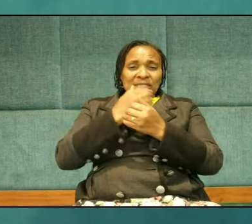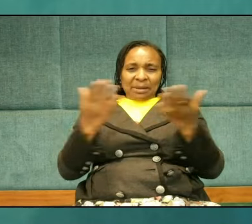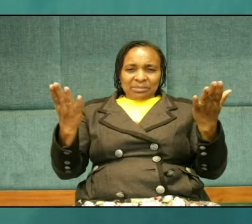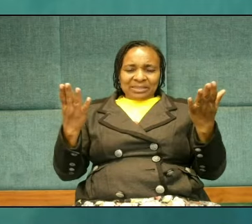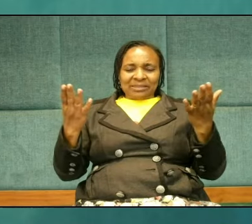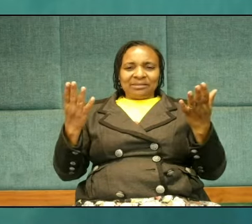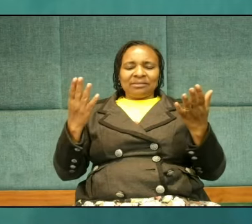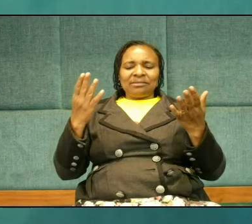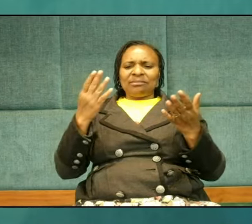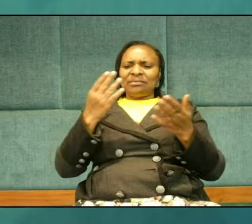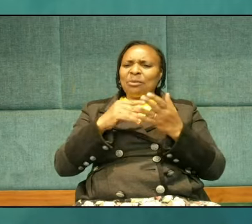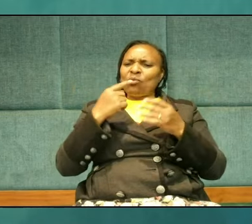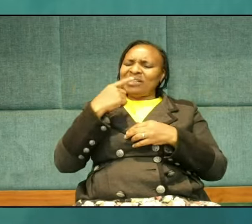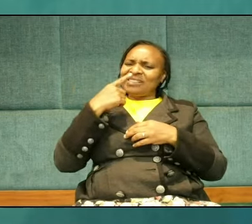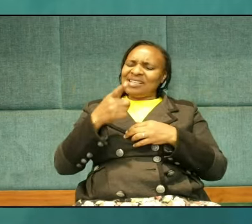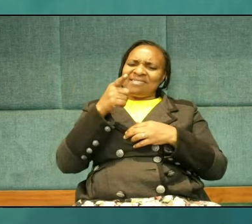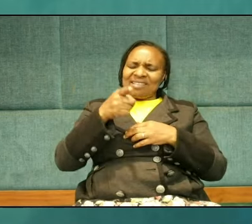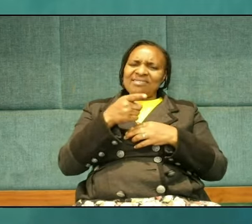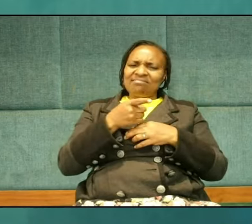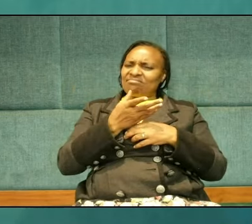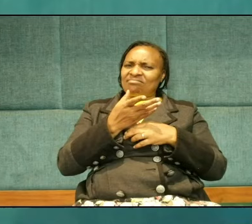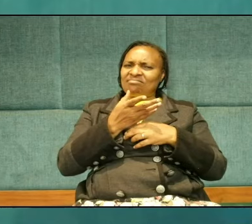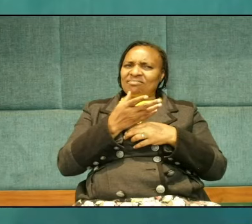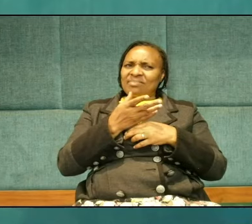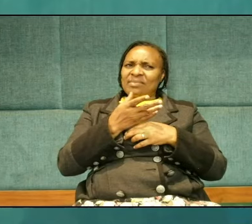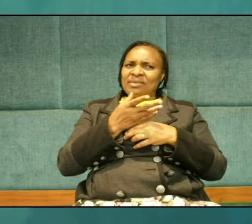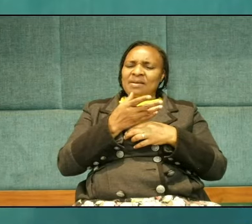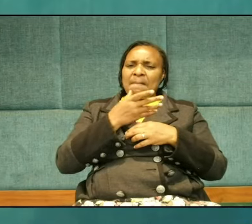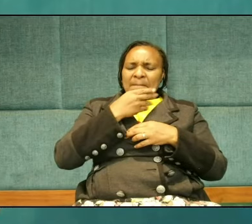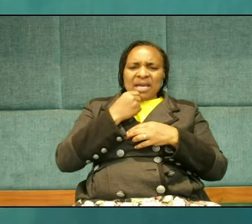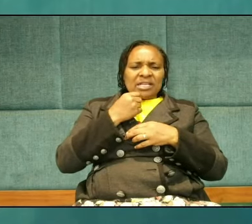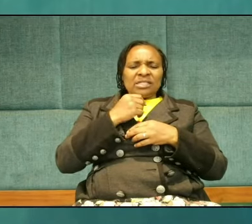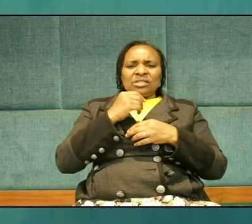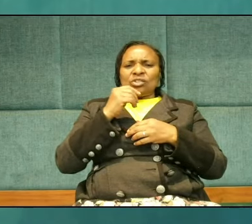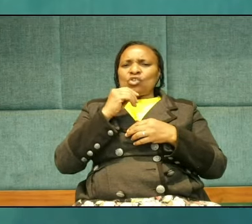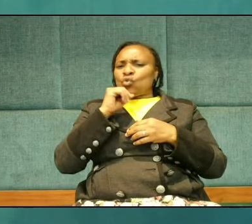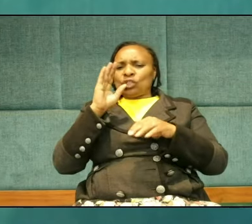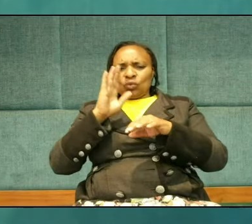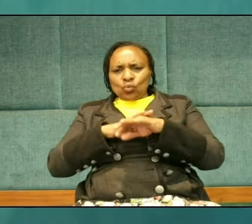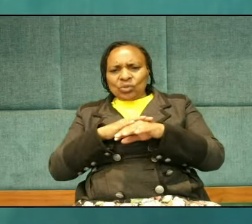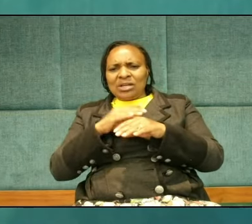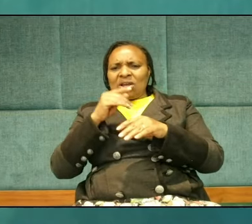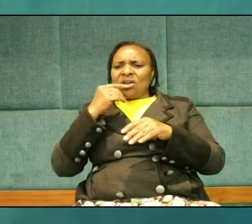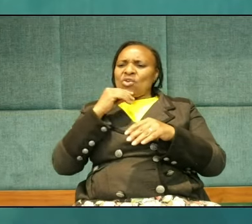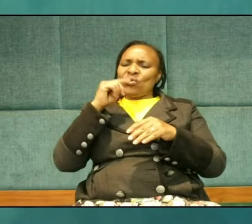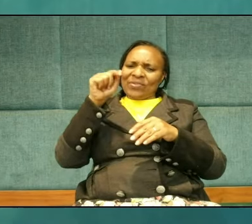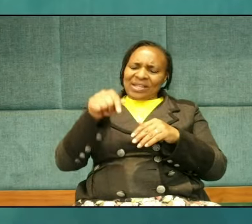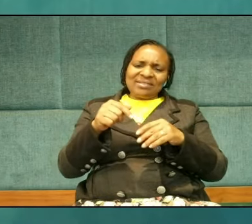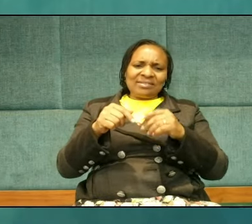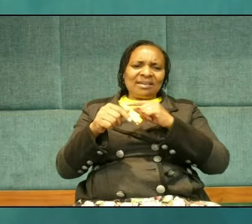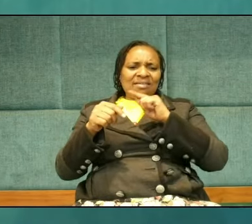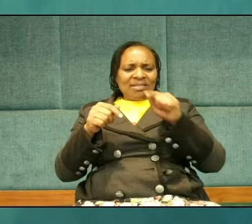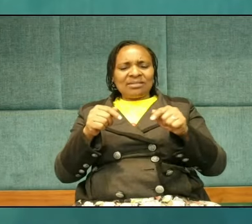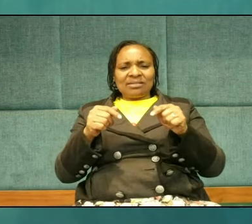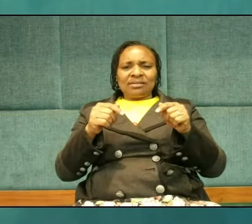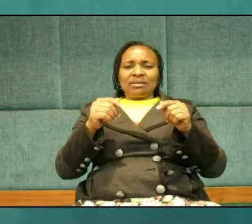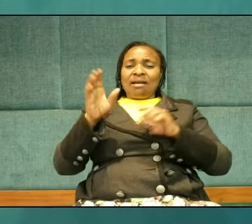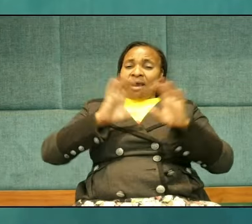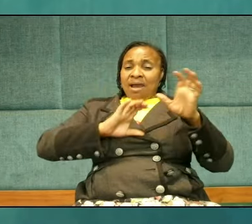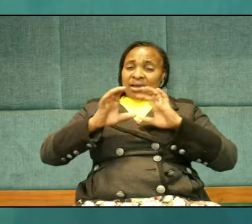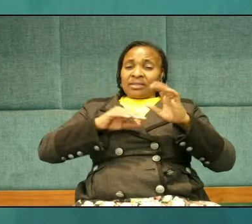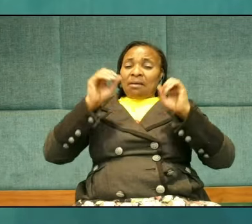say, this guy, you know, he's like this and like this and not like this and like this. And actually, my character should actually